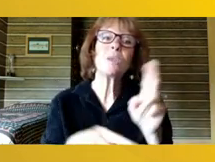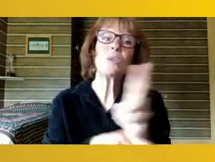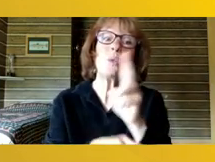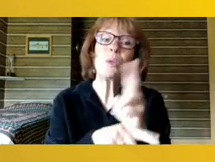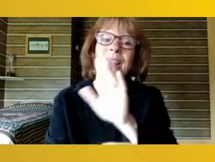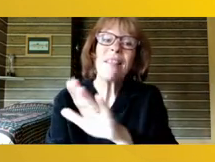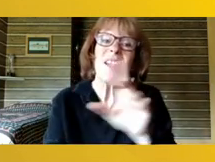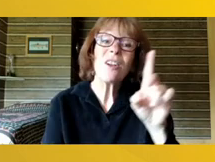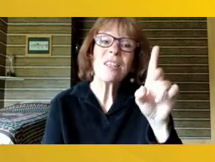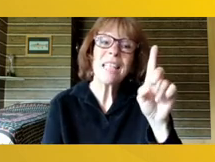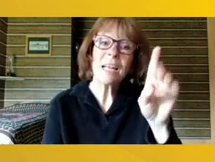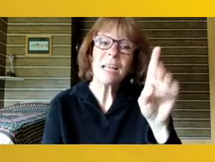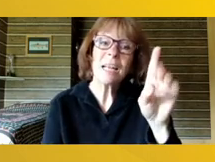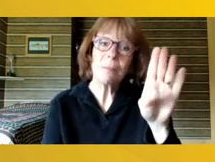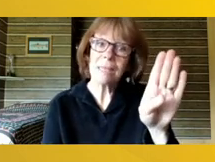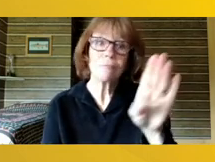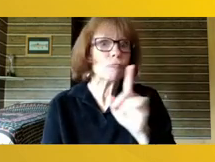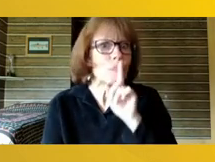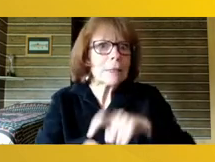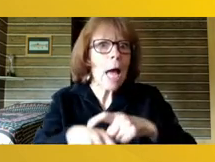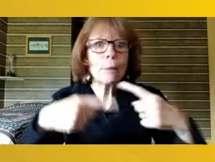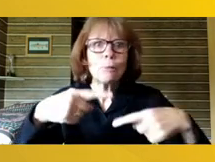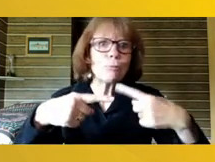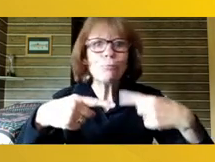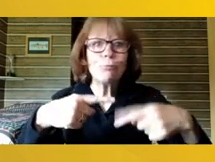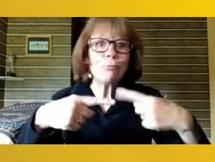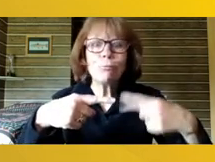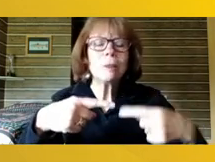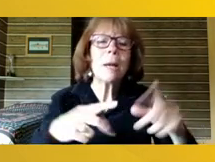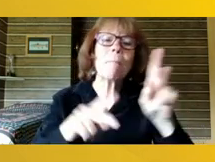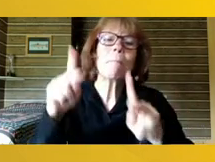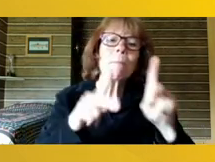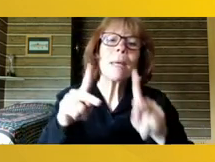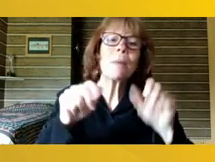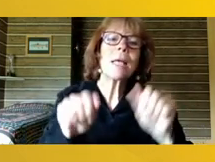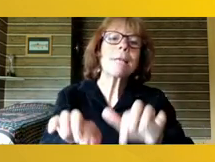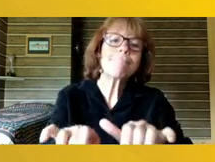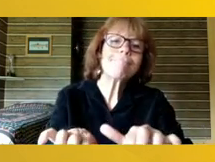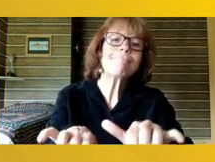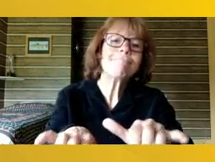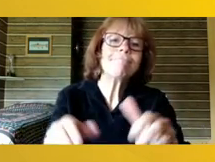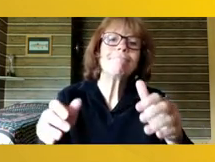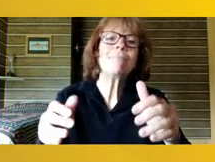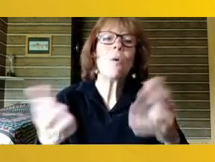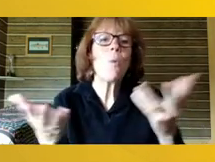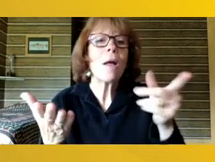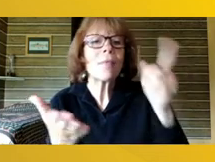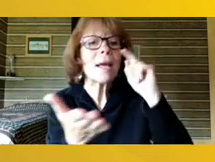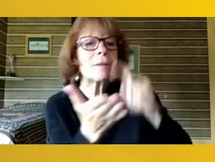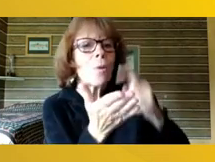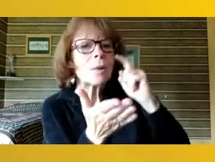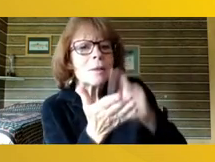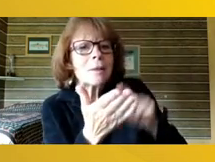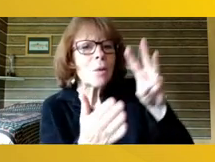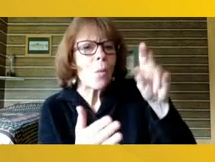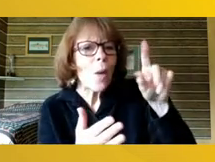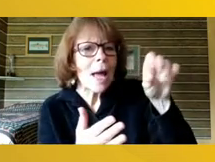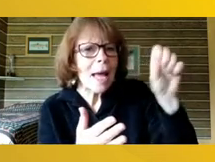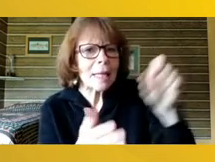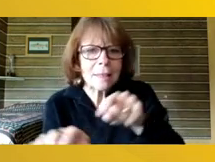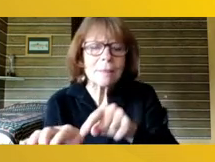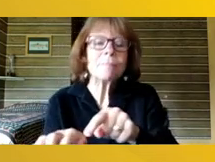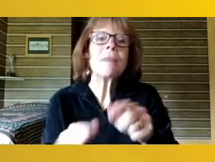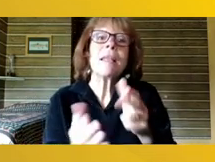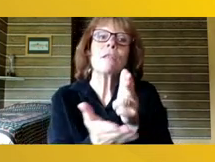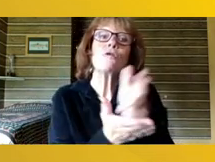databases that people can record observations of whales, and then ships can check to see if